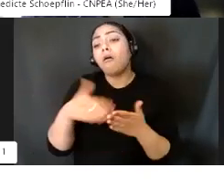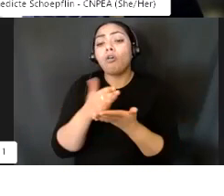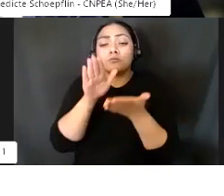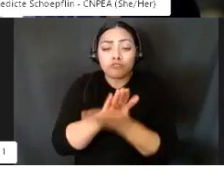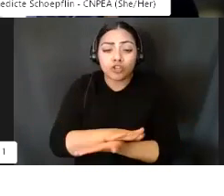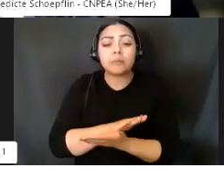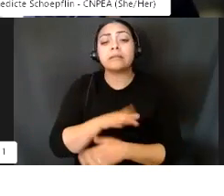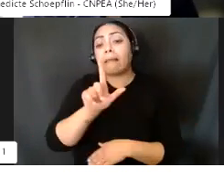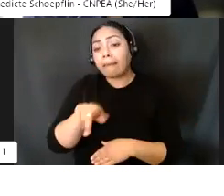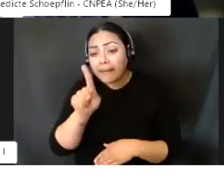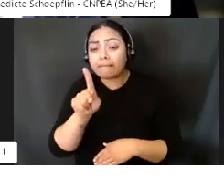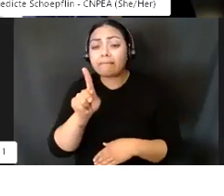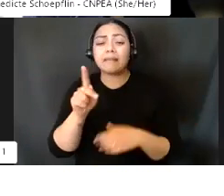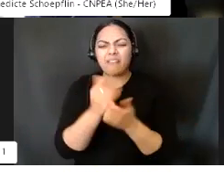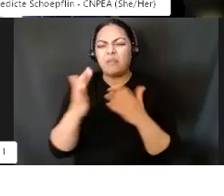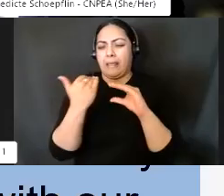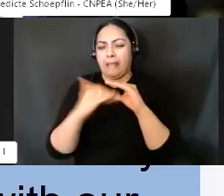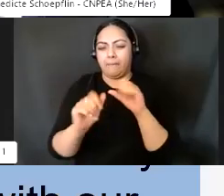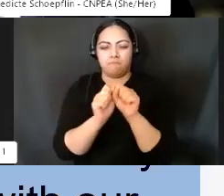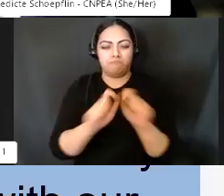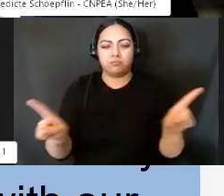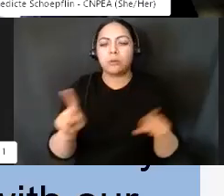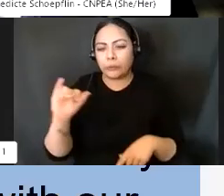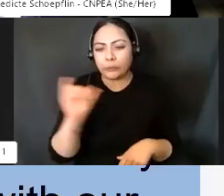by email if you've attended the session.